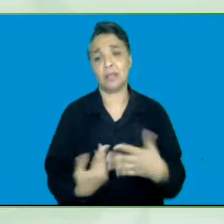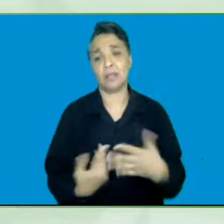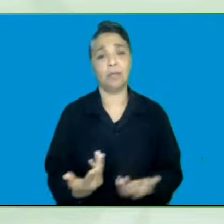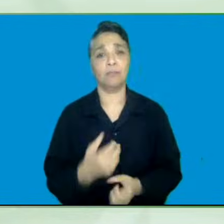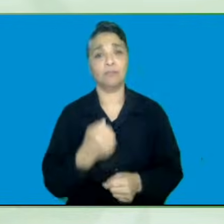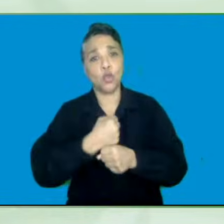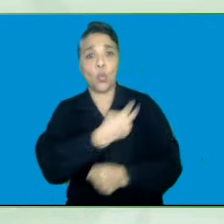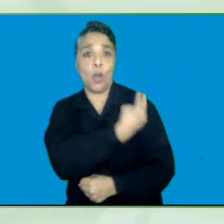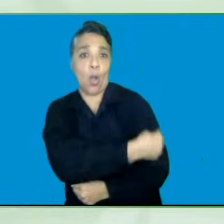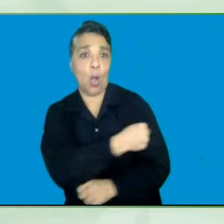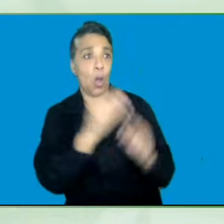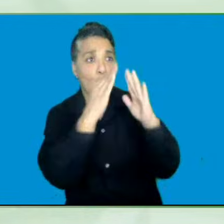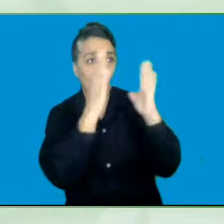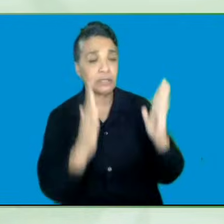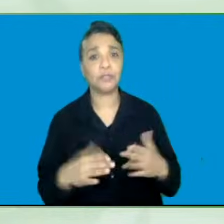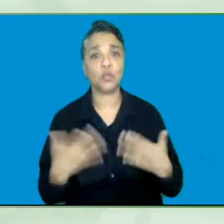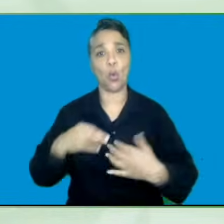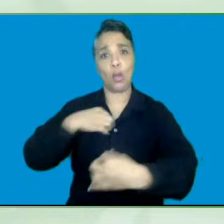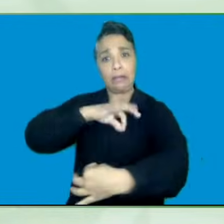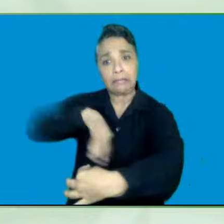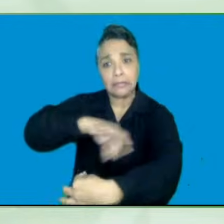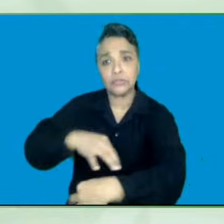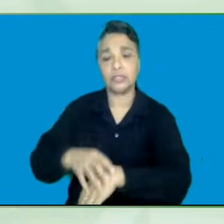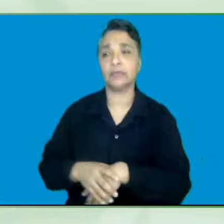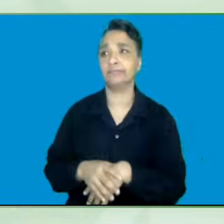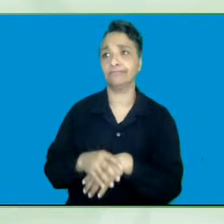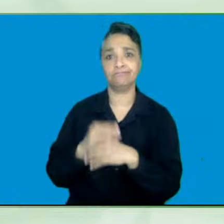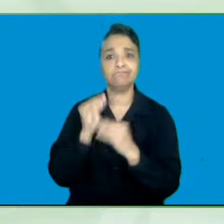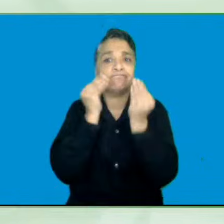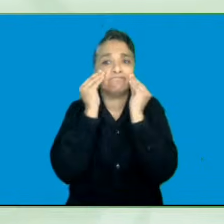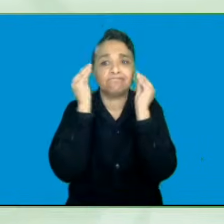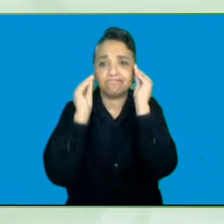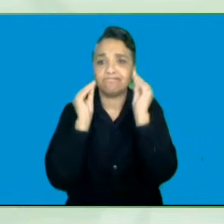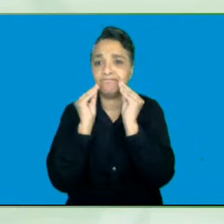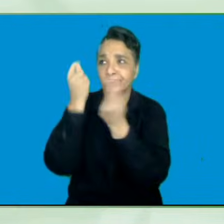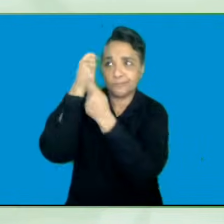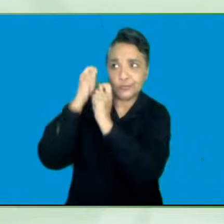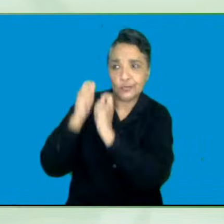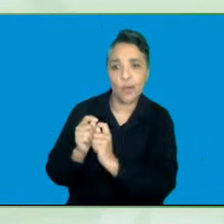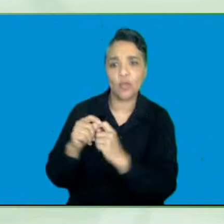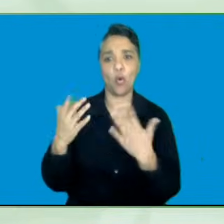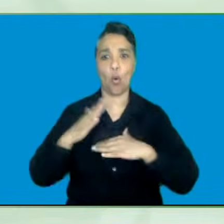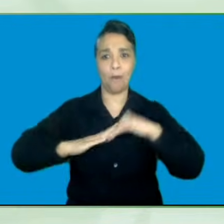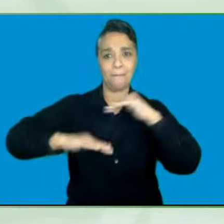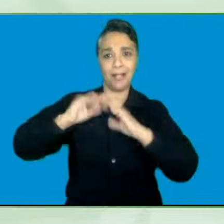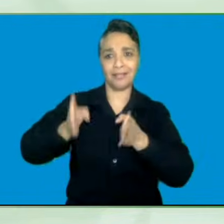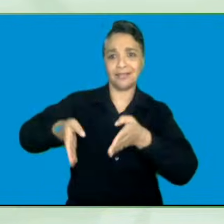ward, in a kitchen, in a beauty salon, or at a construction site, for example.